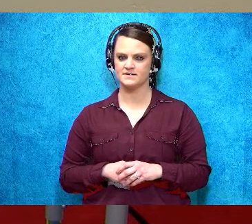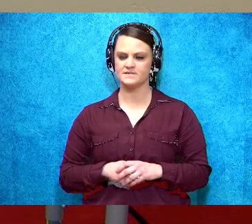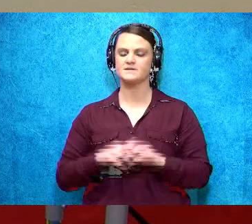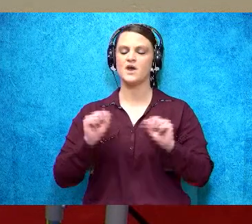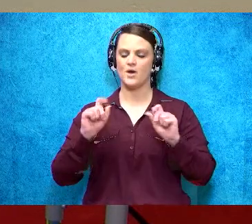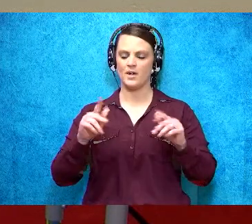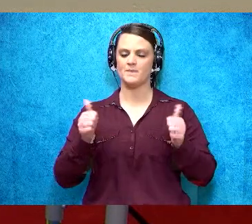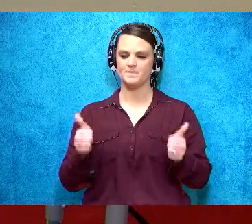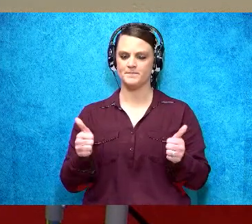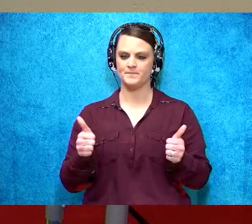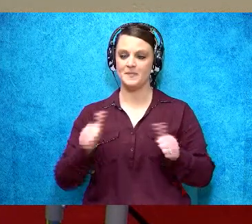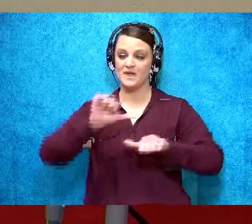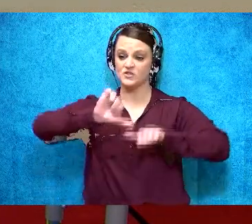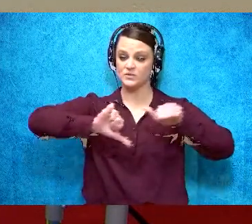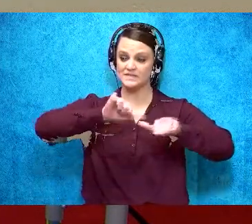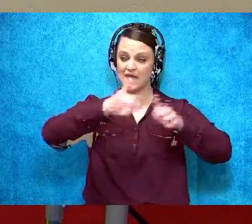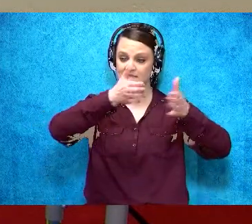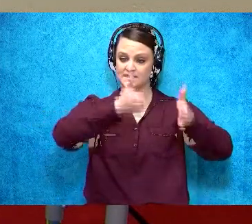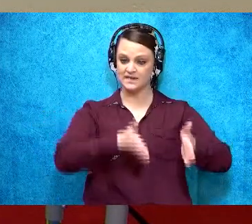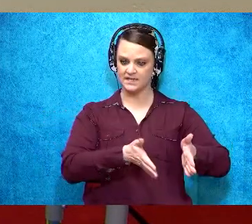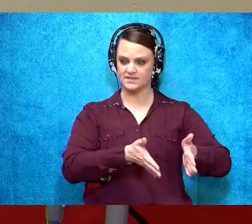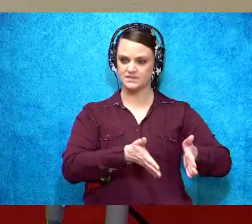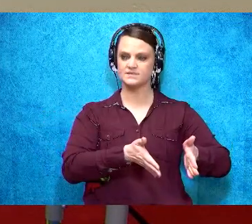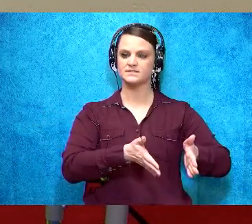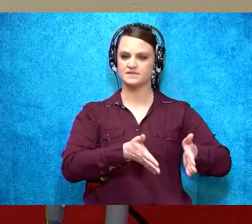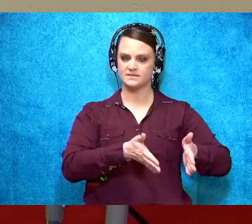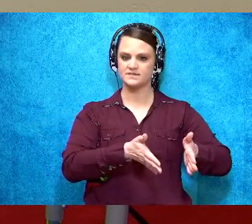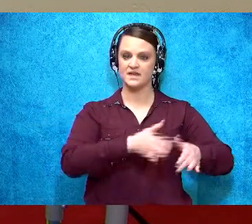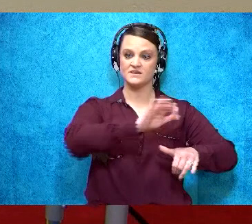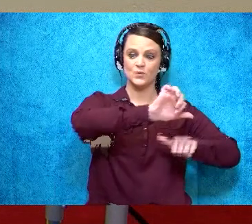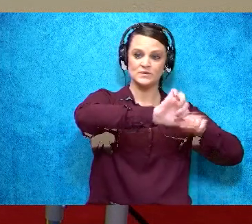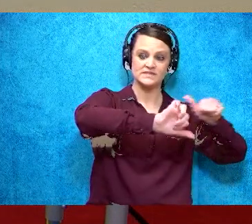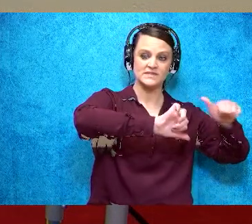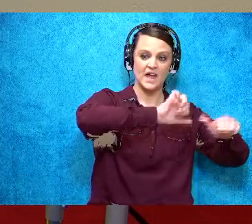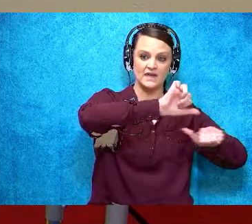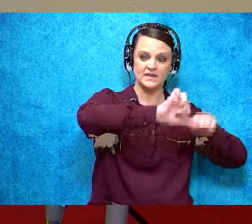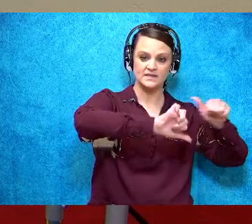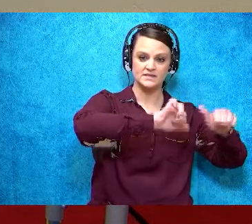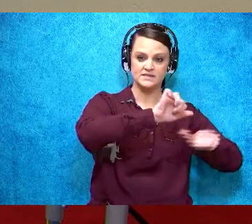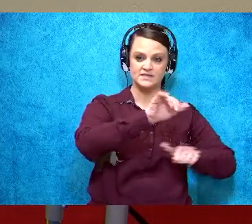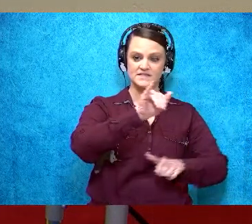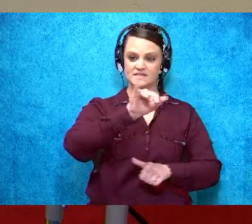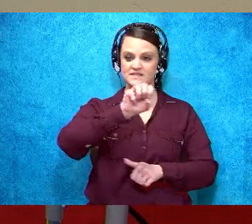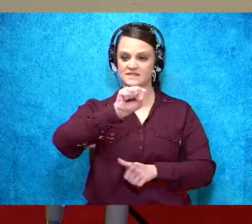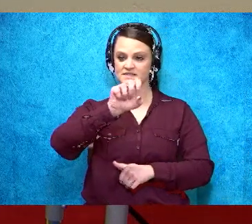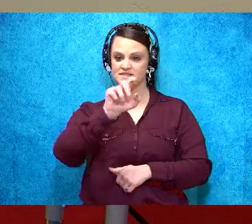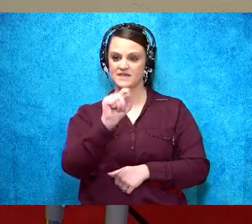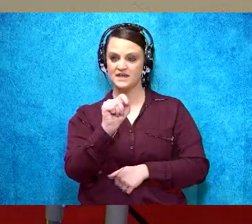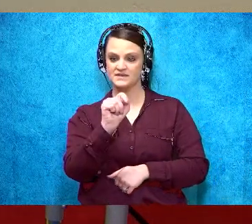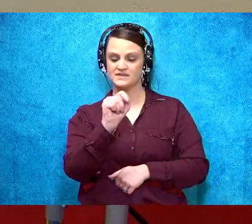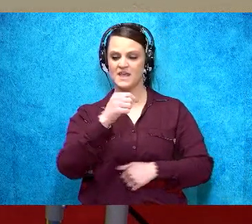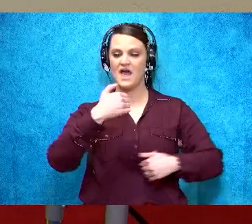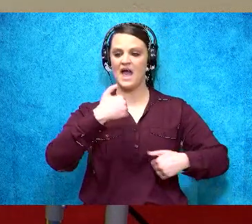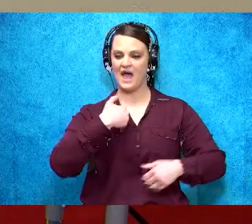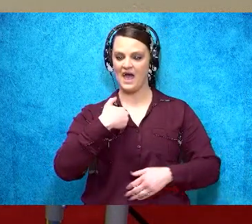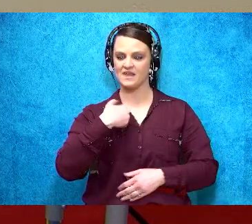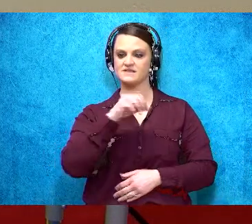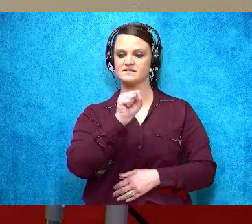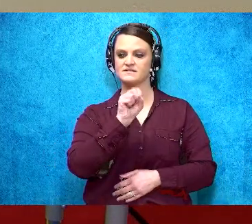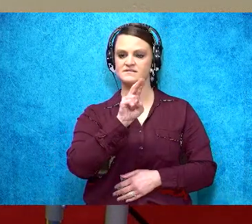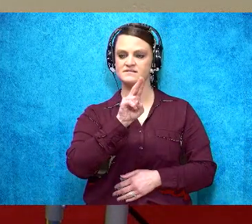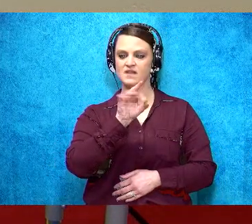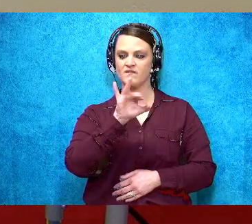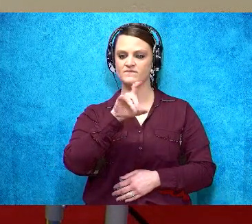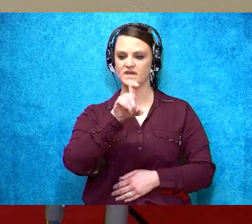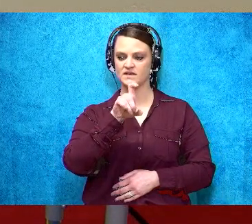Okay. Scientist. Yes, scientist has the suffix. And this